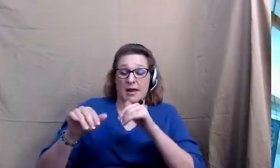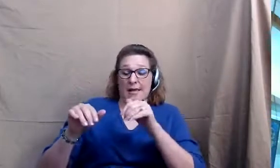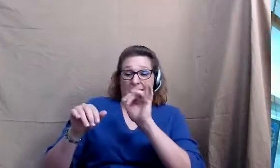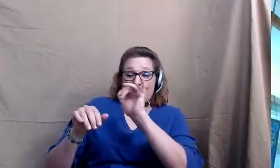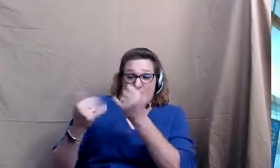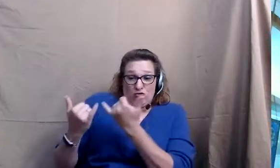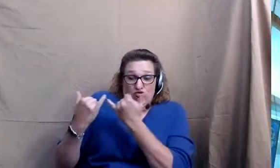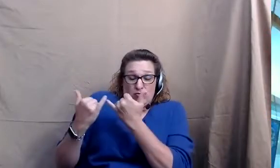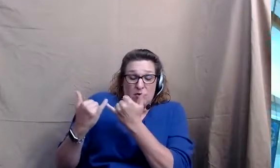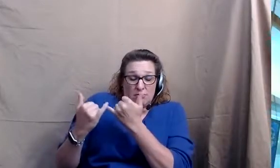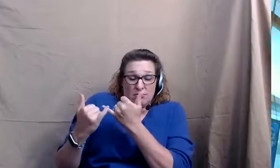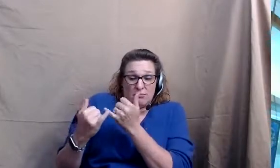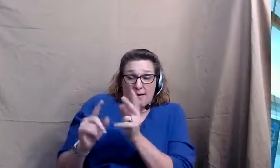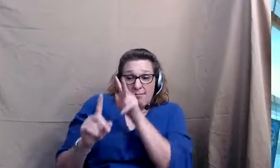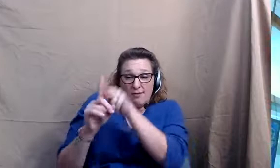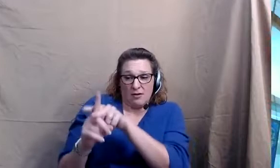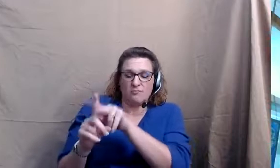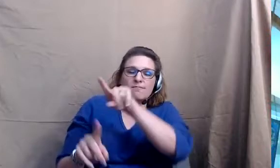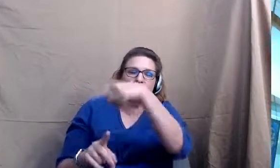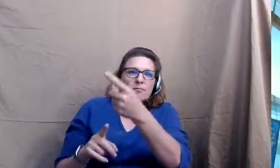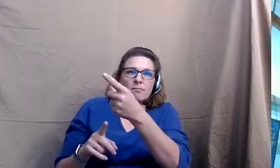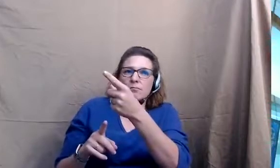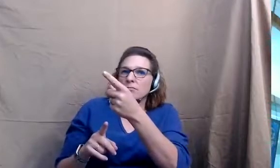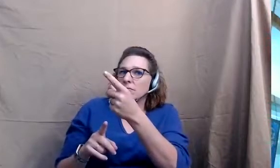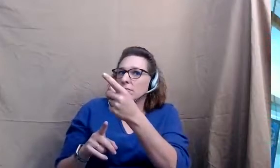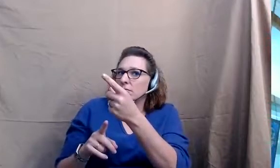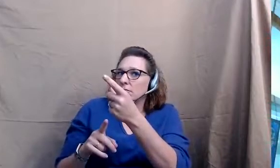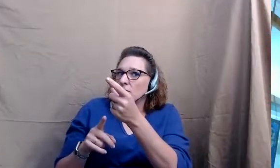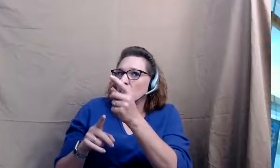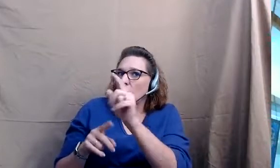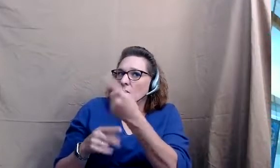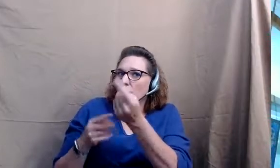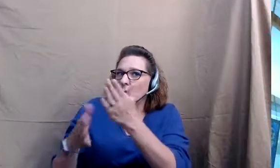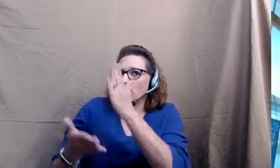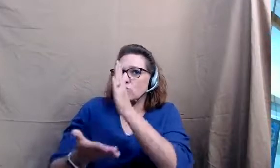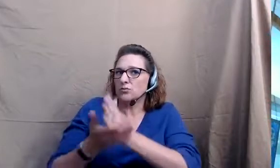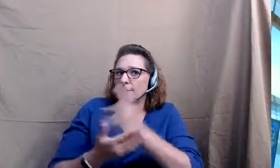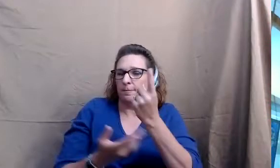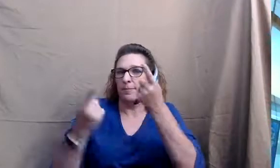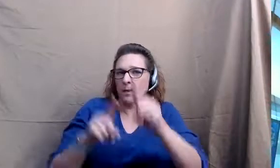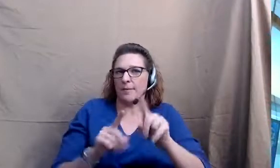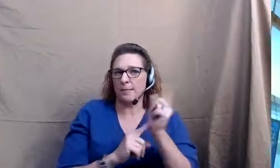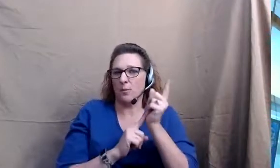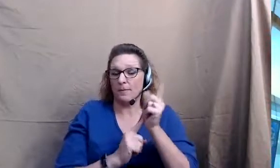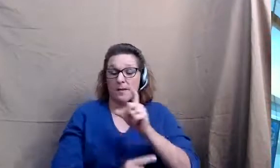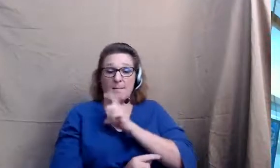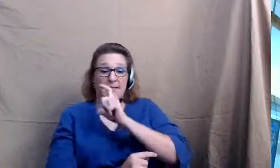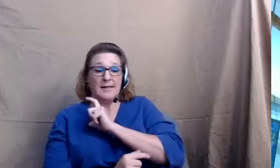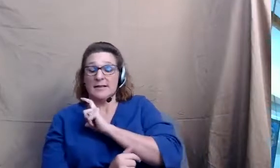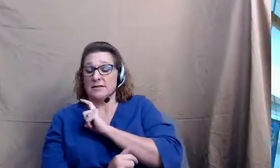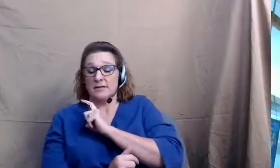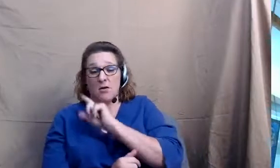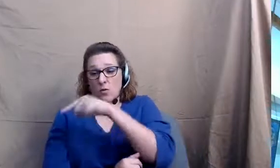currently practiced, is the only way to stop an incident in the moment. Police are the only first responders that we currently